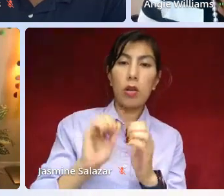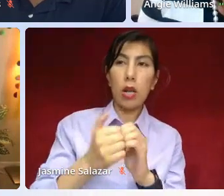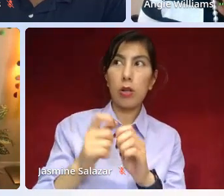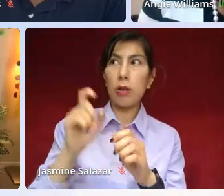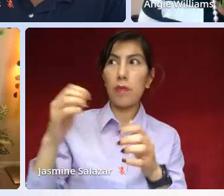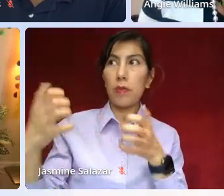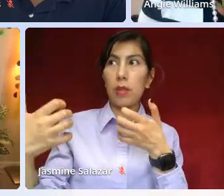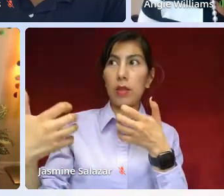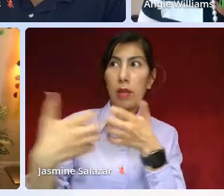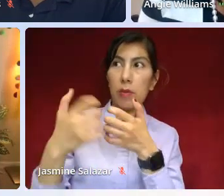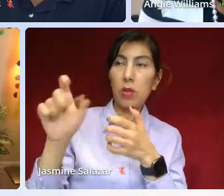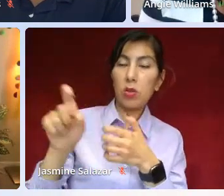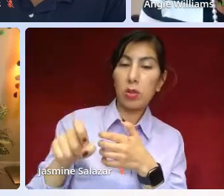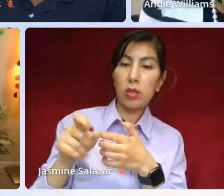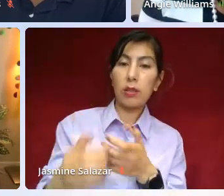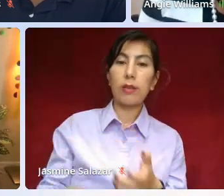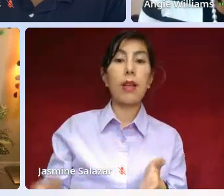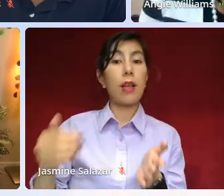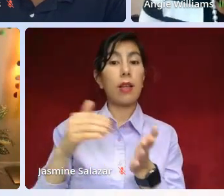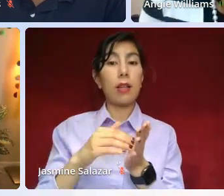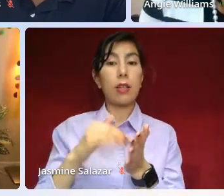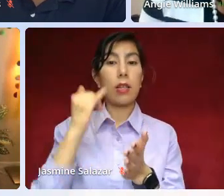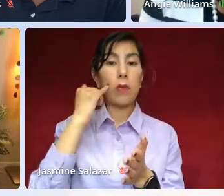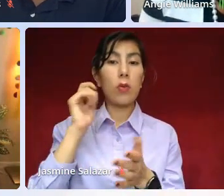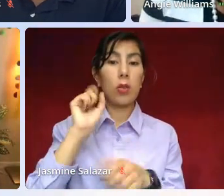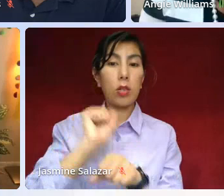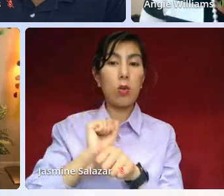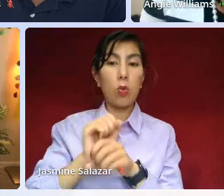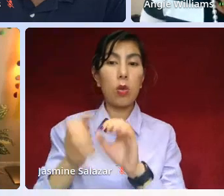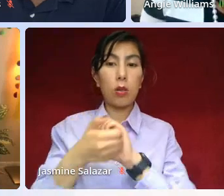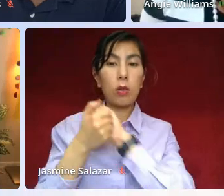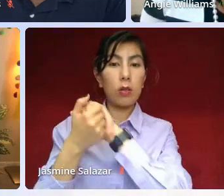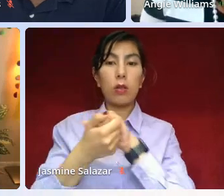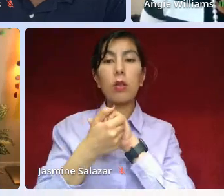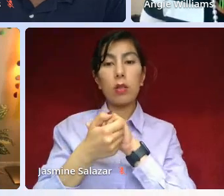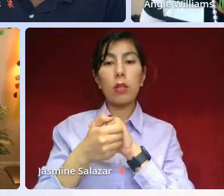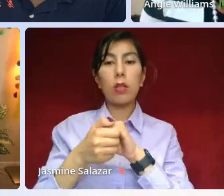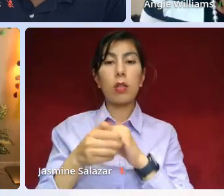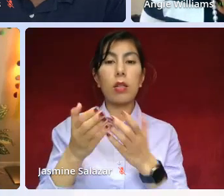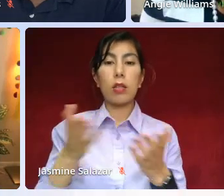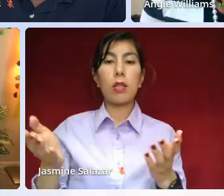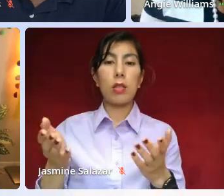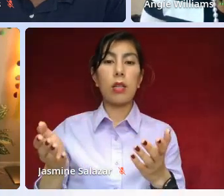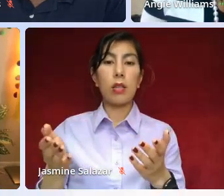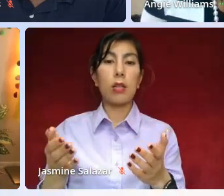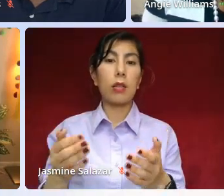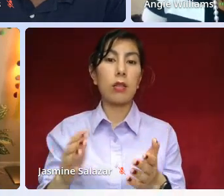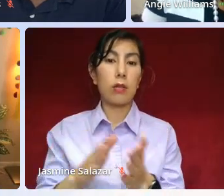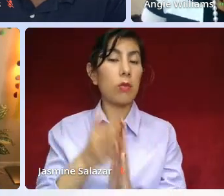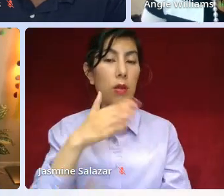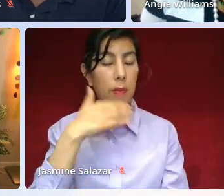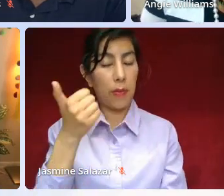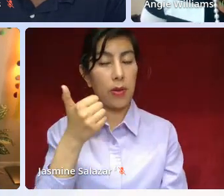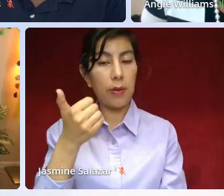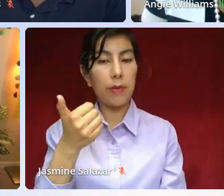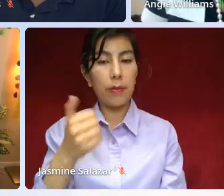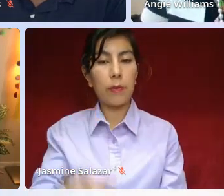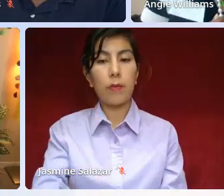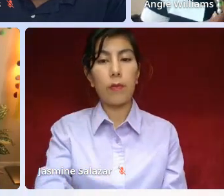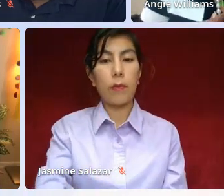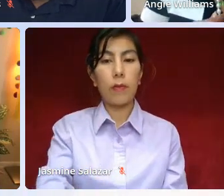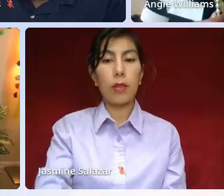needs. Again, if we can work together, things tend to be a little bit better. We